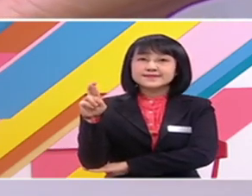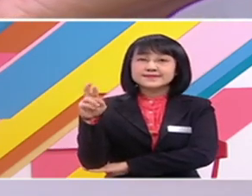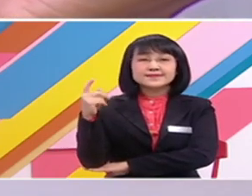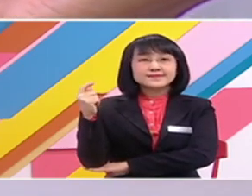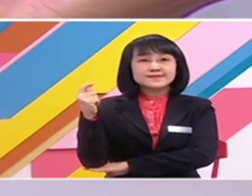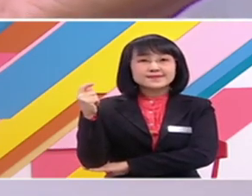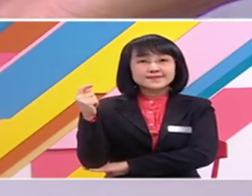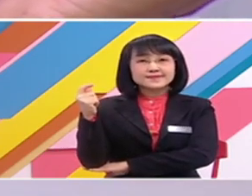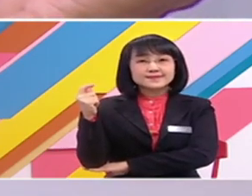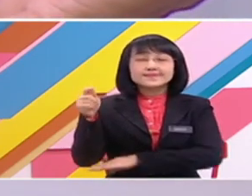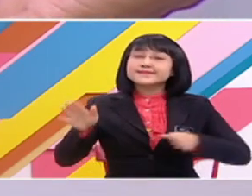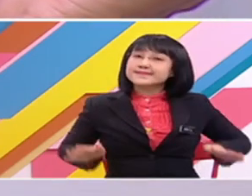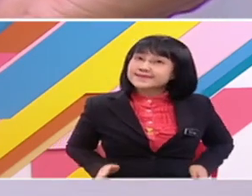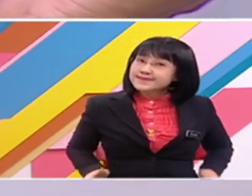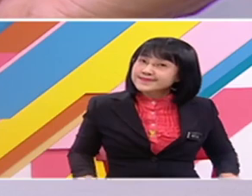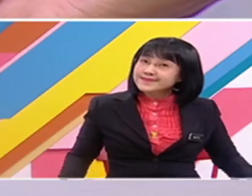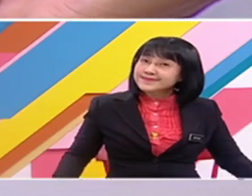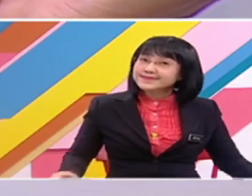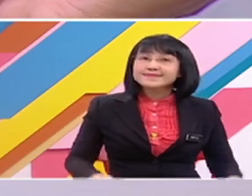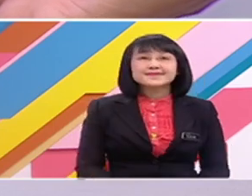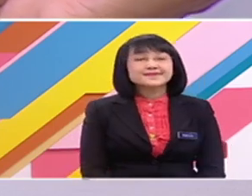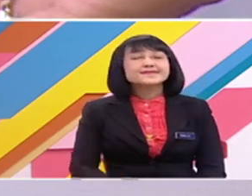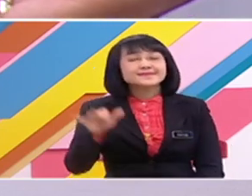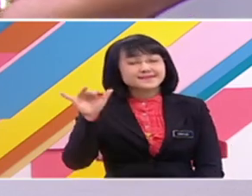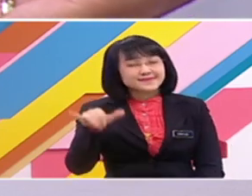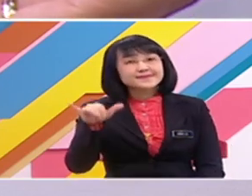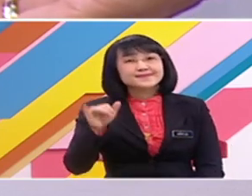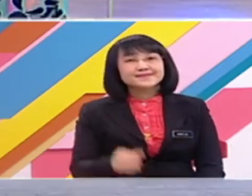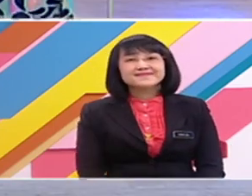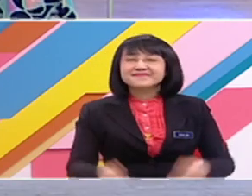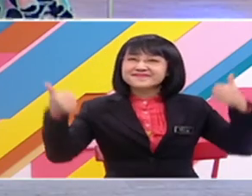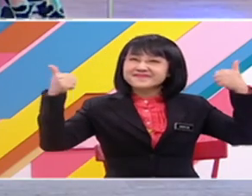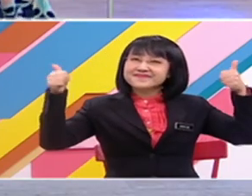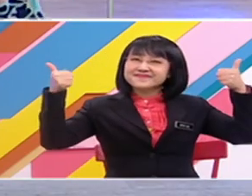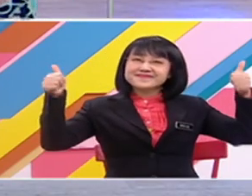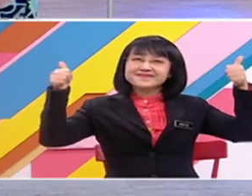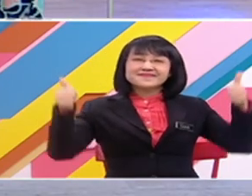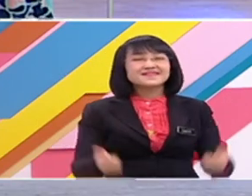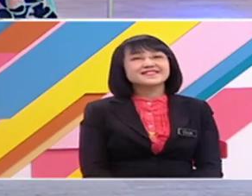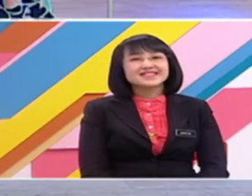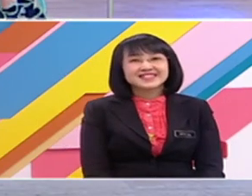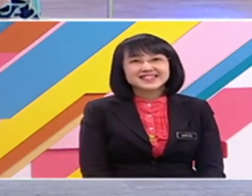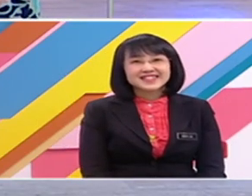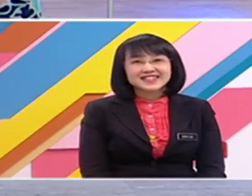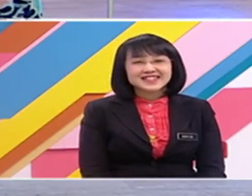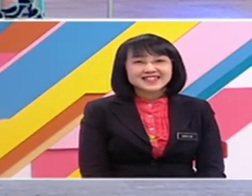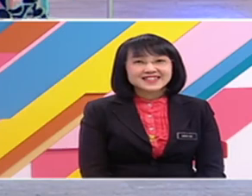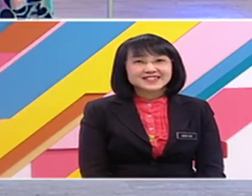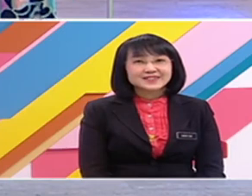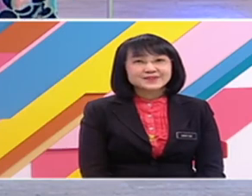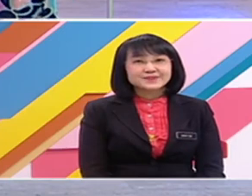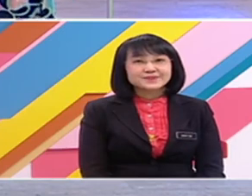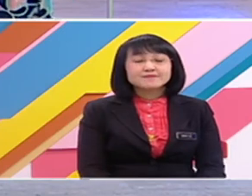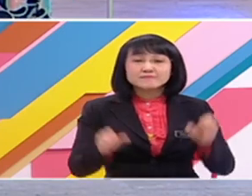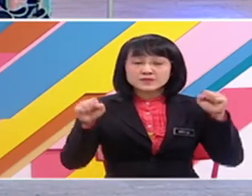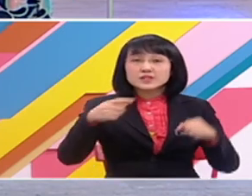S-K-I-R-T, skirt. Yes. Okay. Awesome. Alright. Okay. Awesome. Skirt. Okay. Can